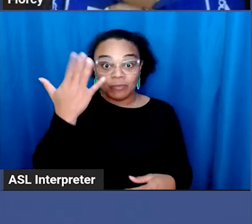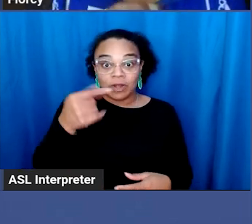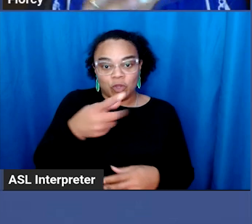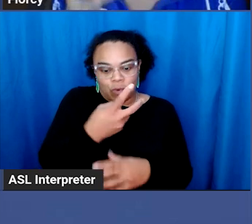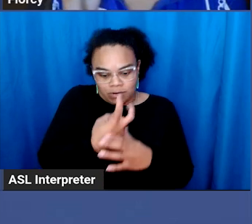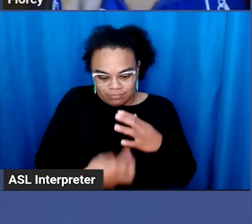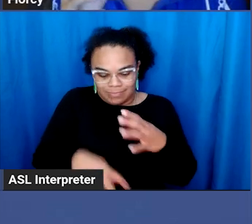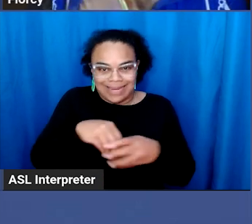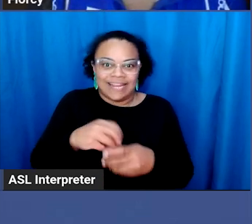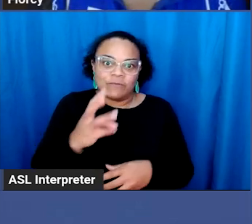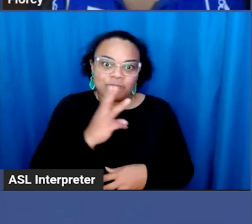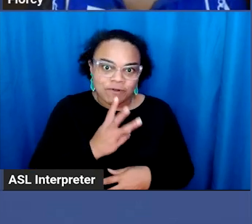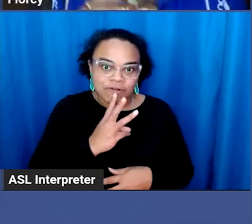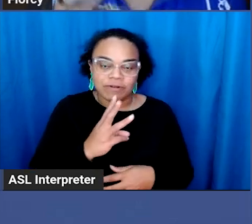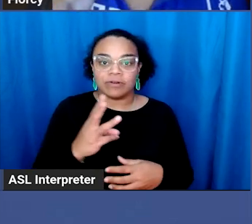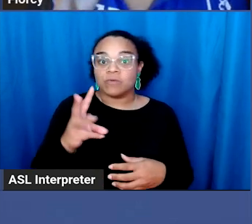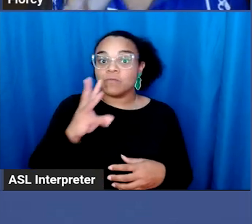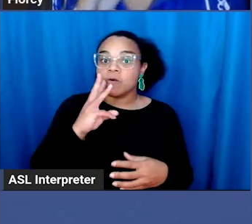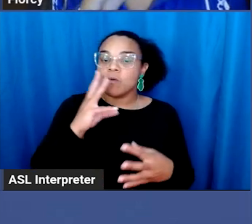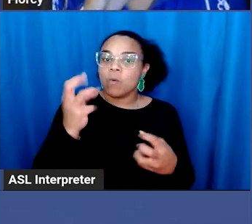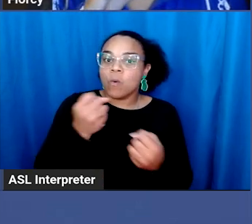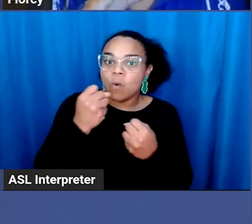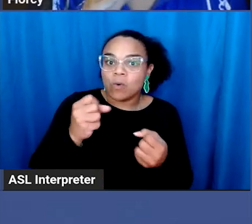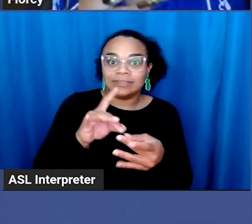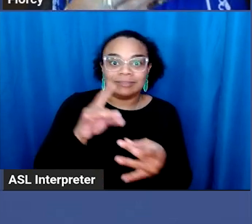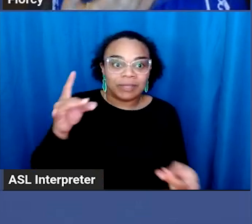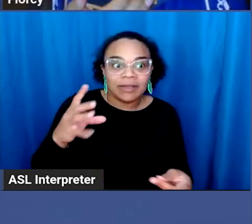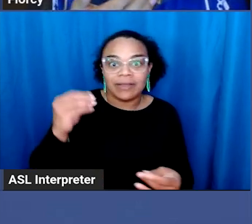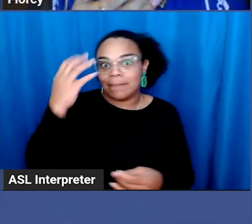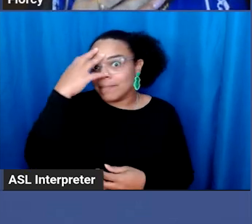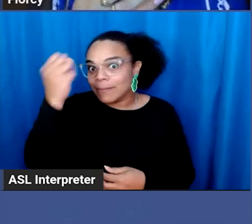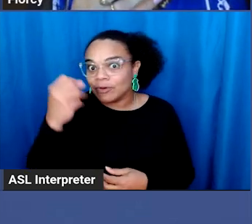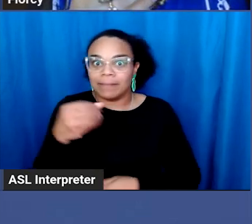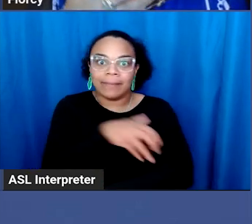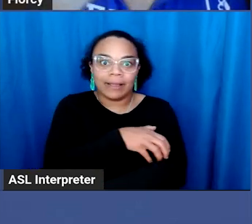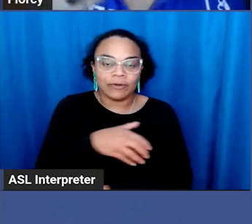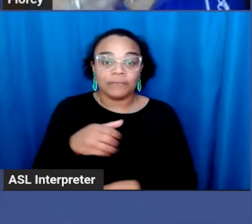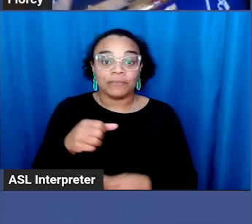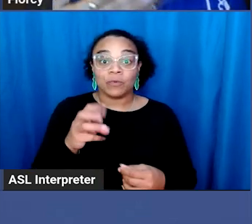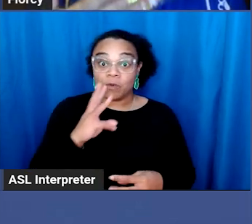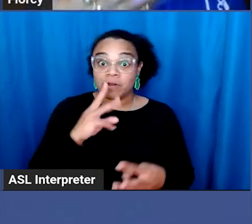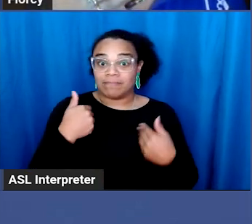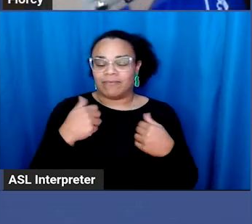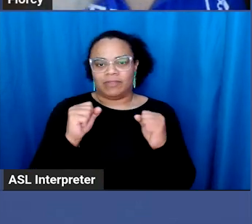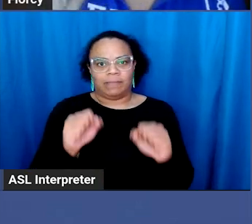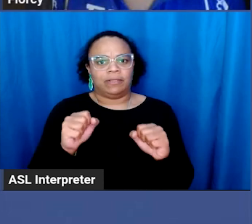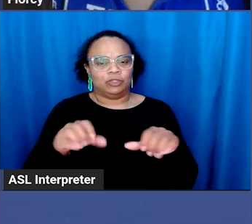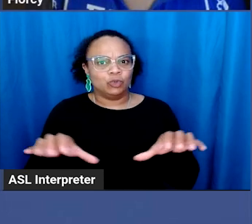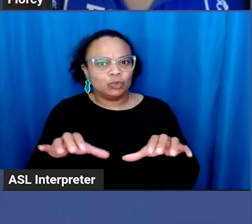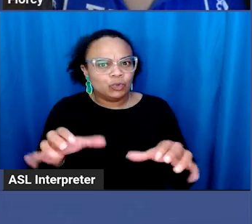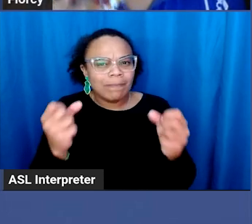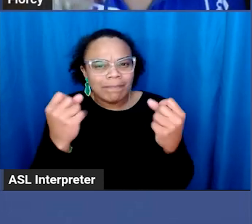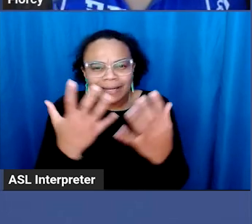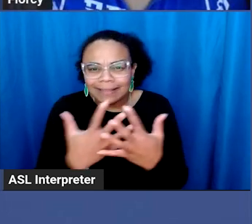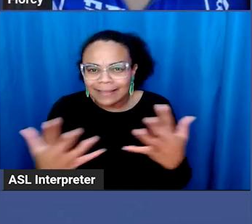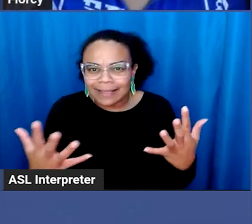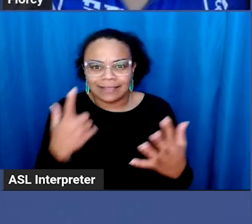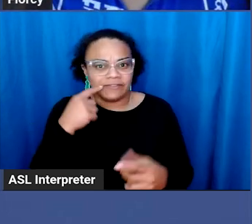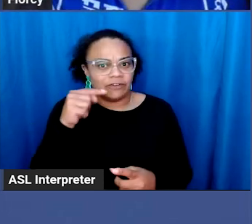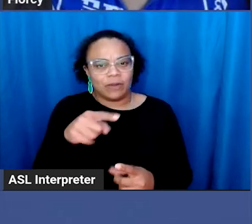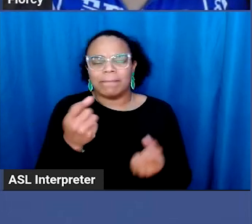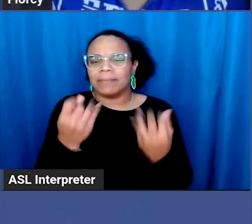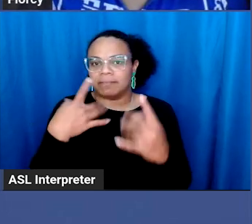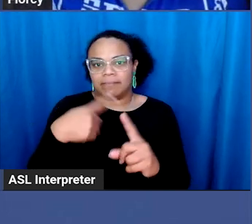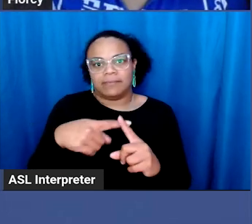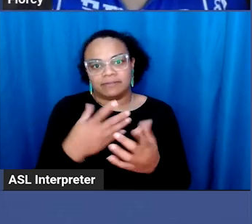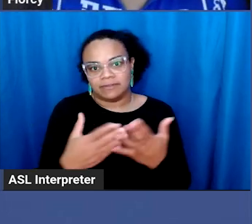carries spirits, like water carries power. And water has the ability to do many things for you in your favor. And